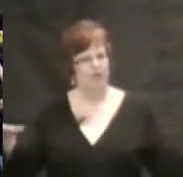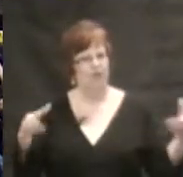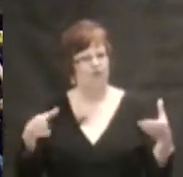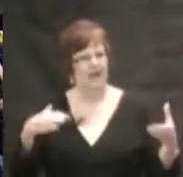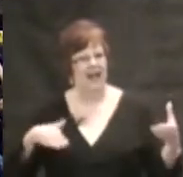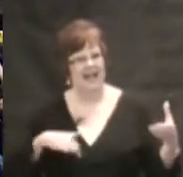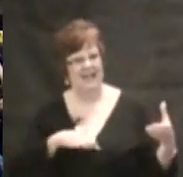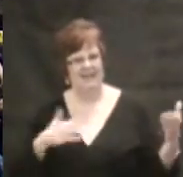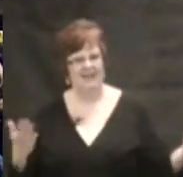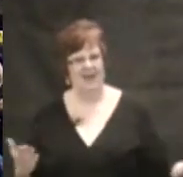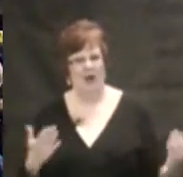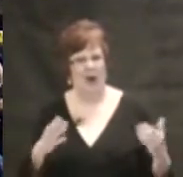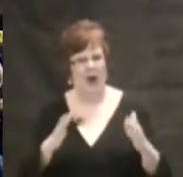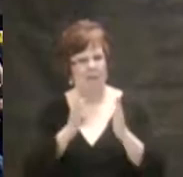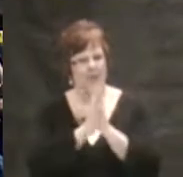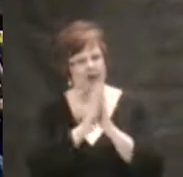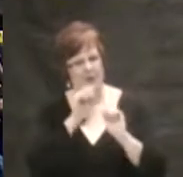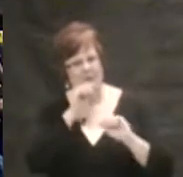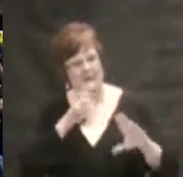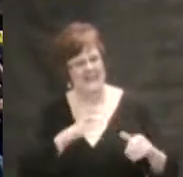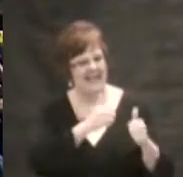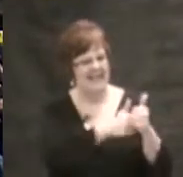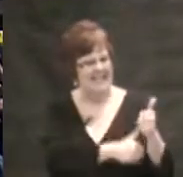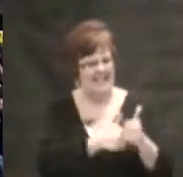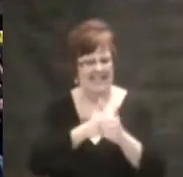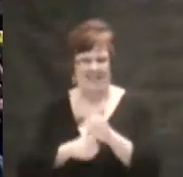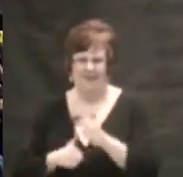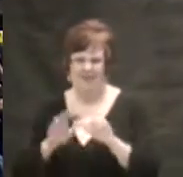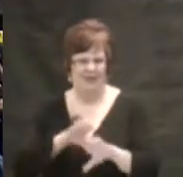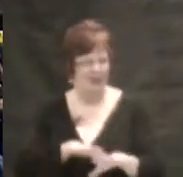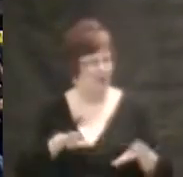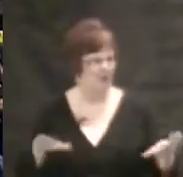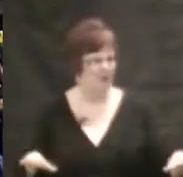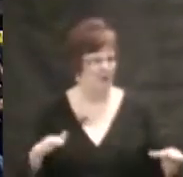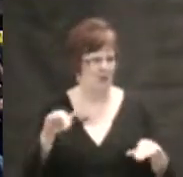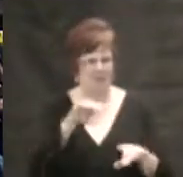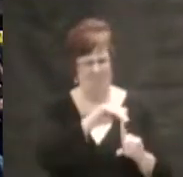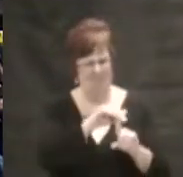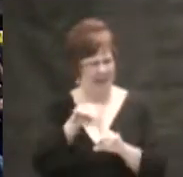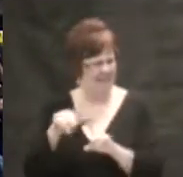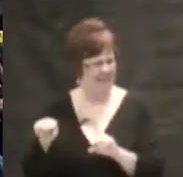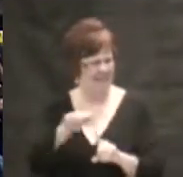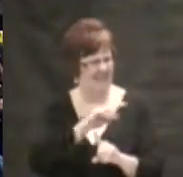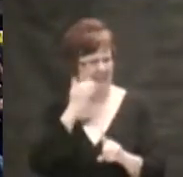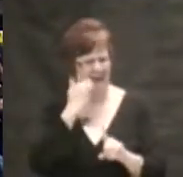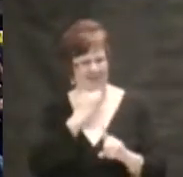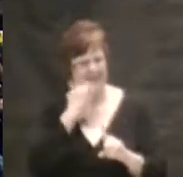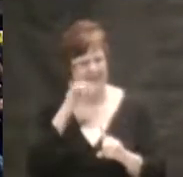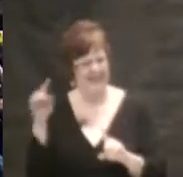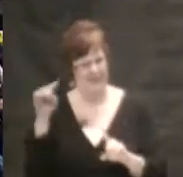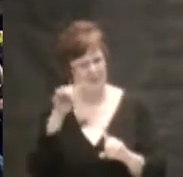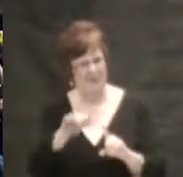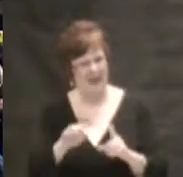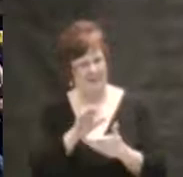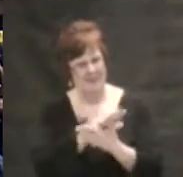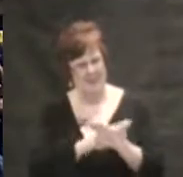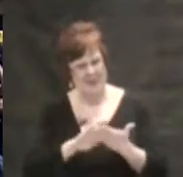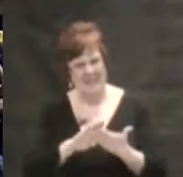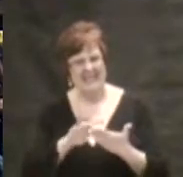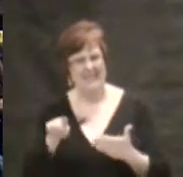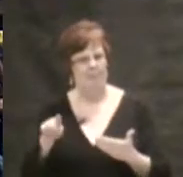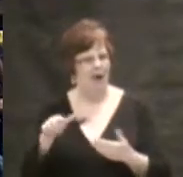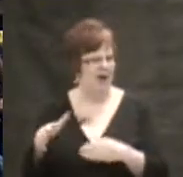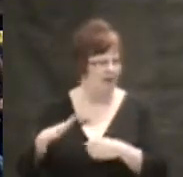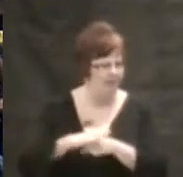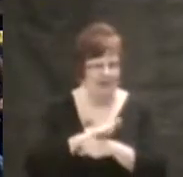now pray your blessing on each of these, your children. Remind them each day that you have come to clean them